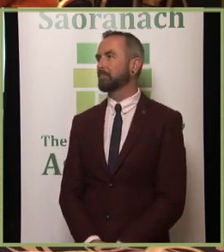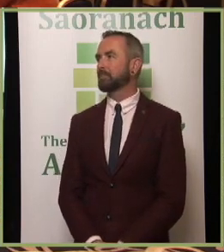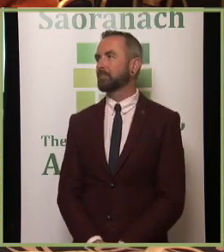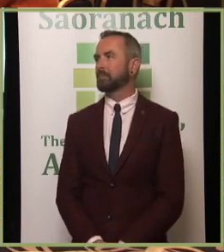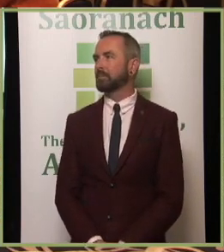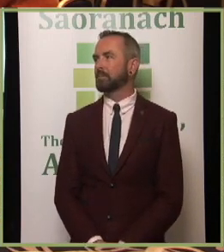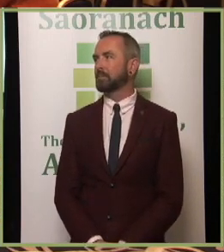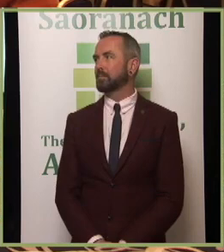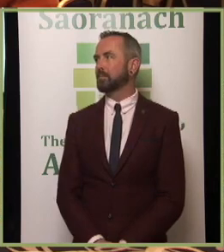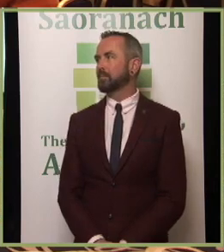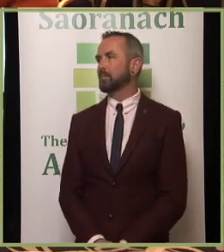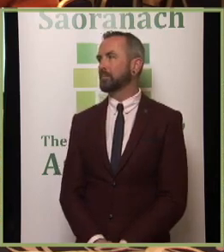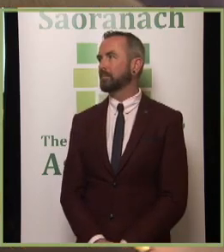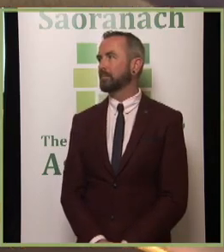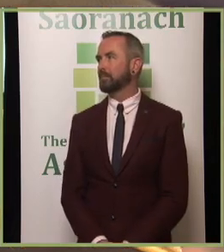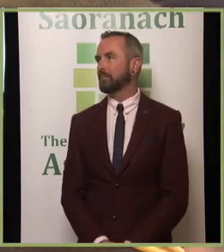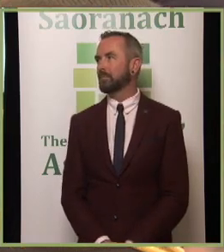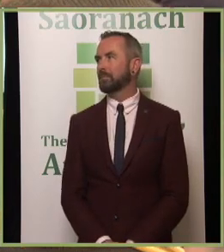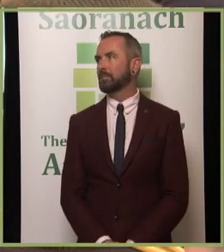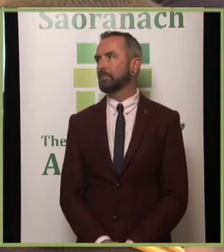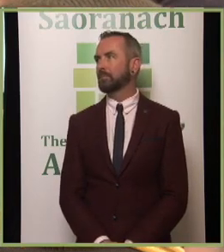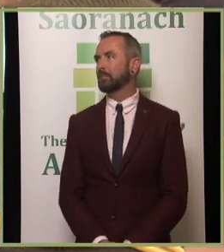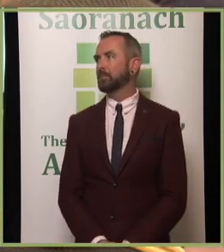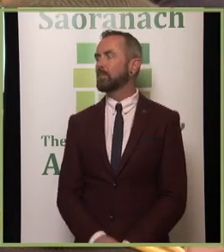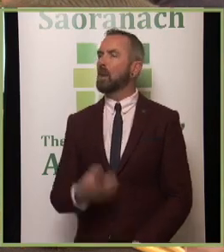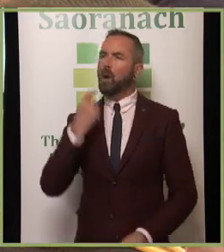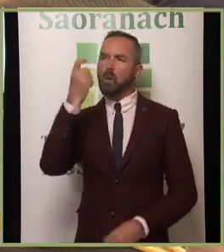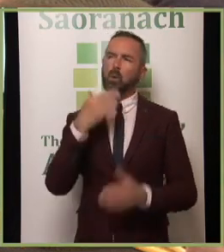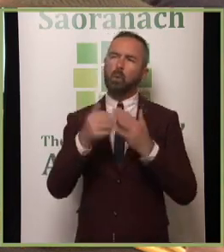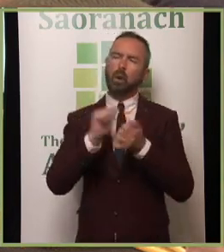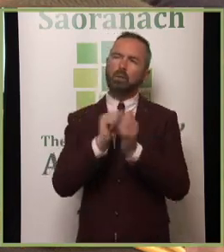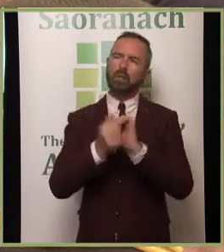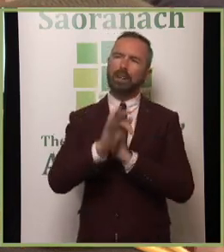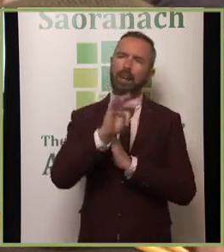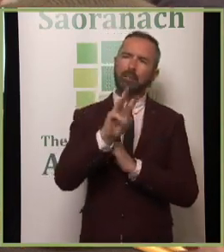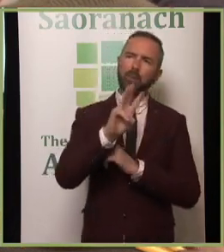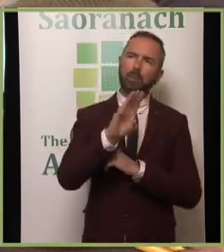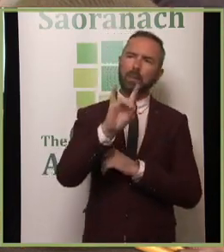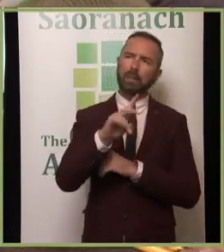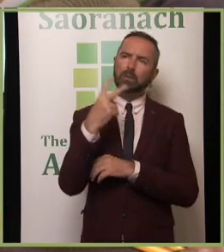Hi, I just want to check that we made the changes, or what changes were made to FWH2.